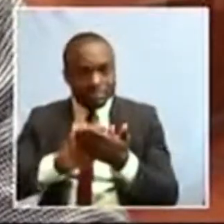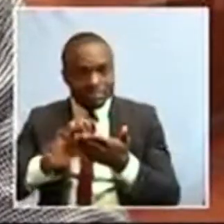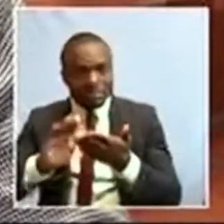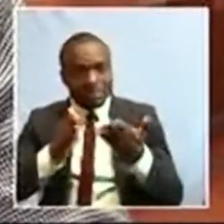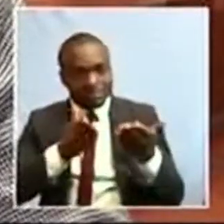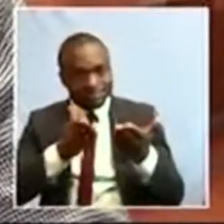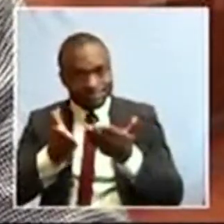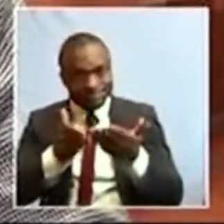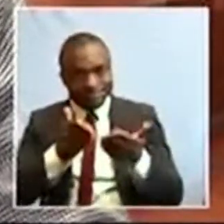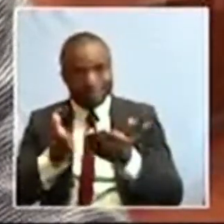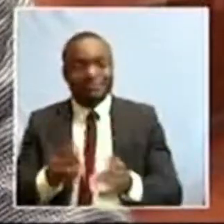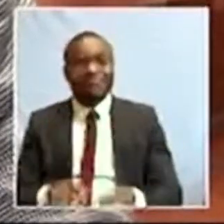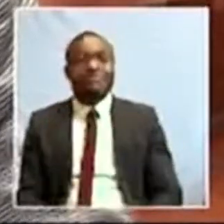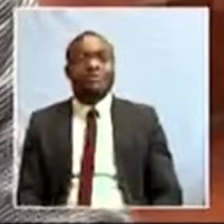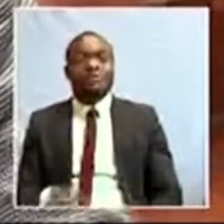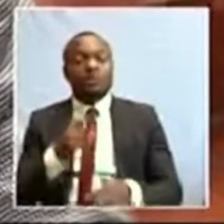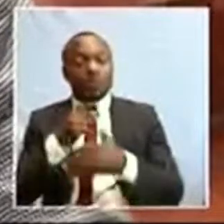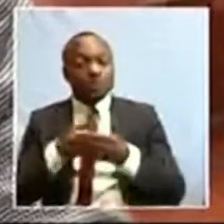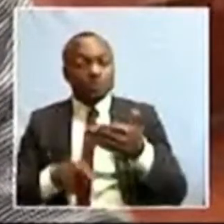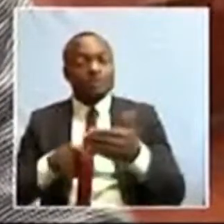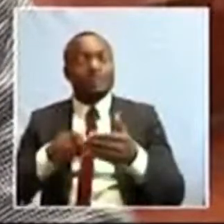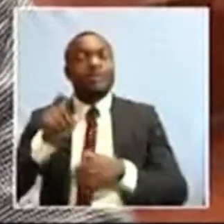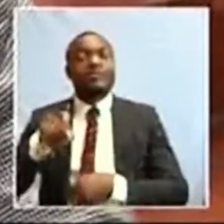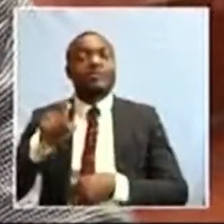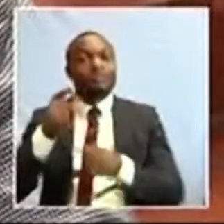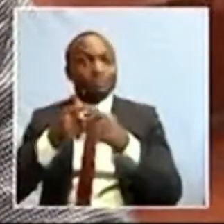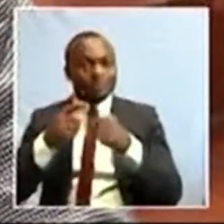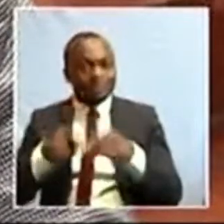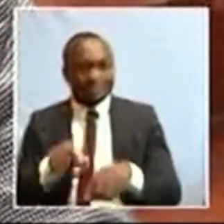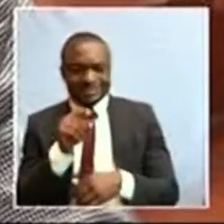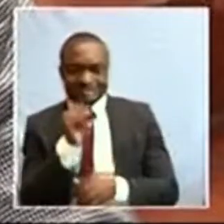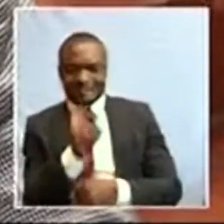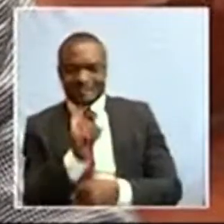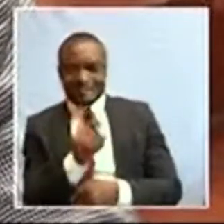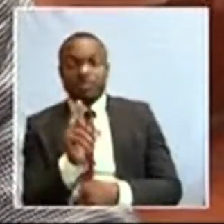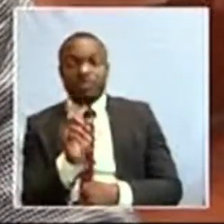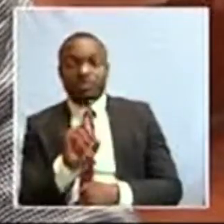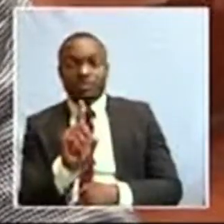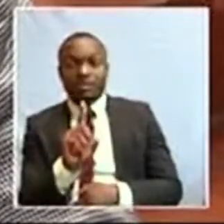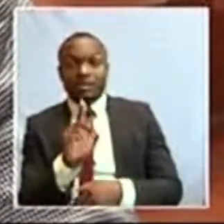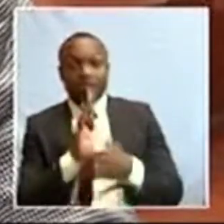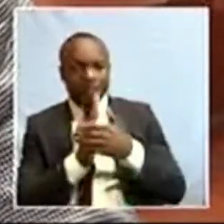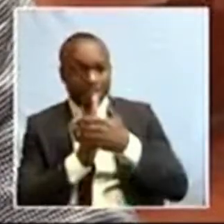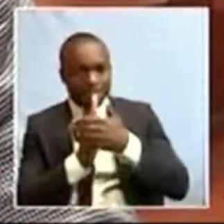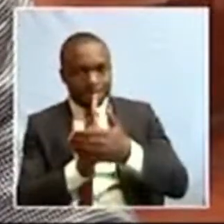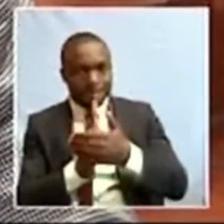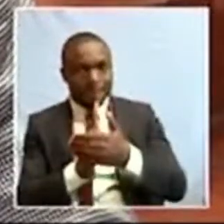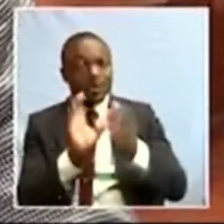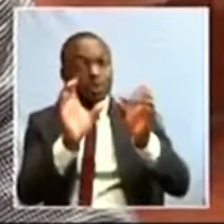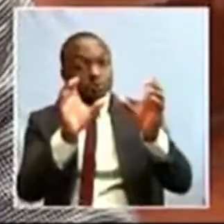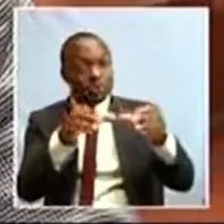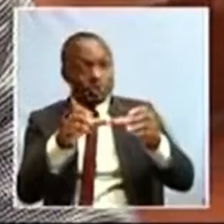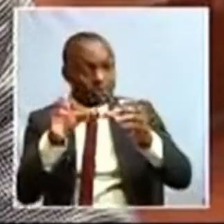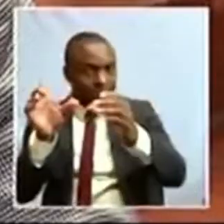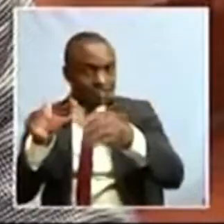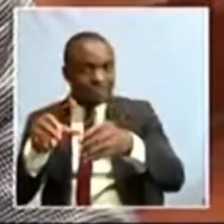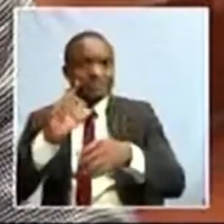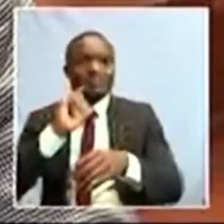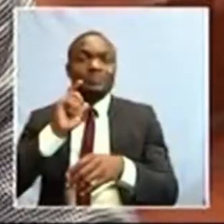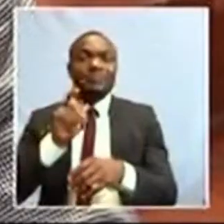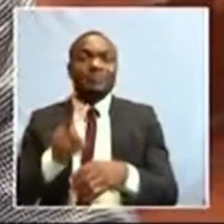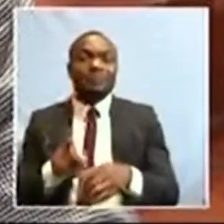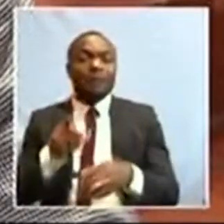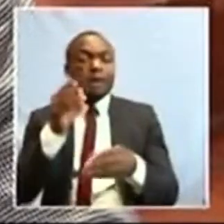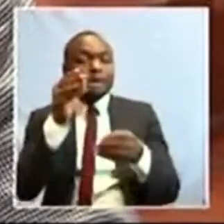Chair, from what is supposed to be done, that is why, Chair, there is that guidance that the communities are supposed to